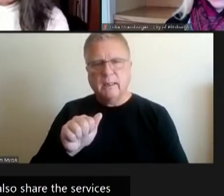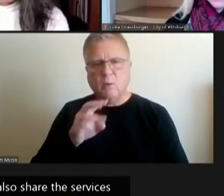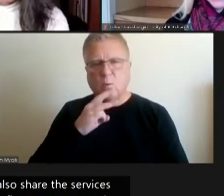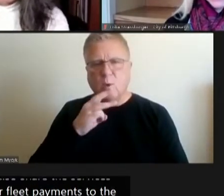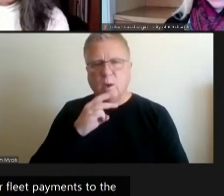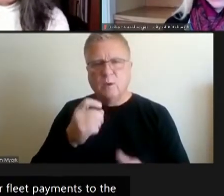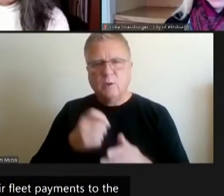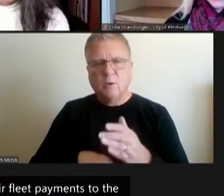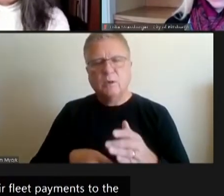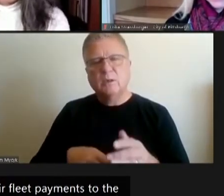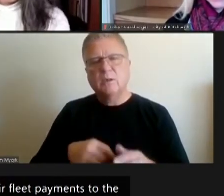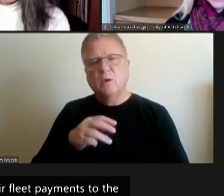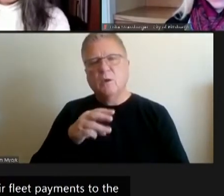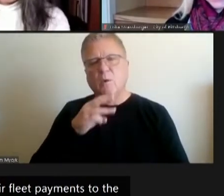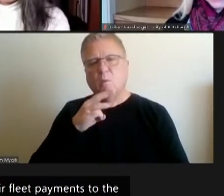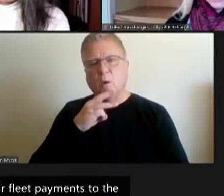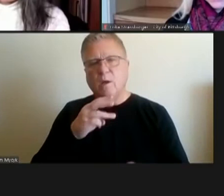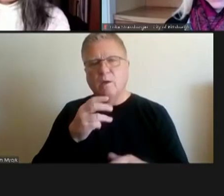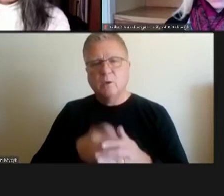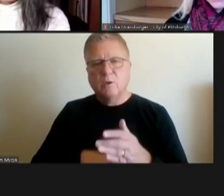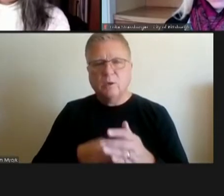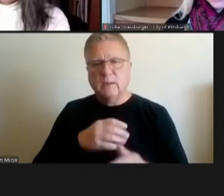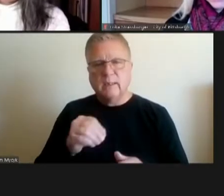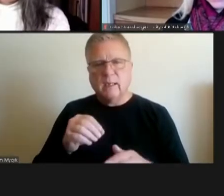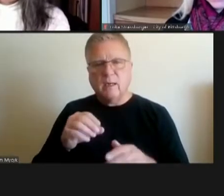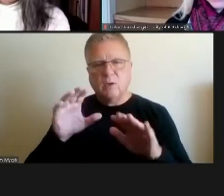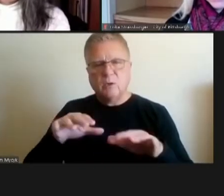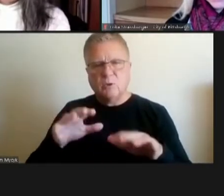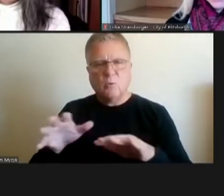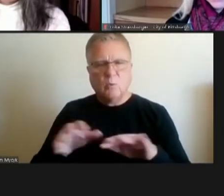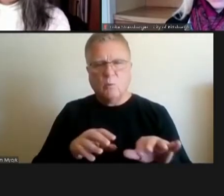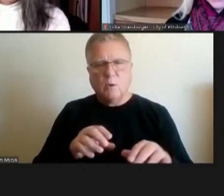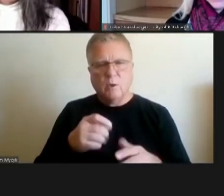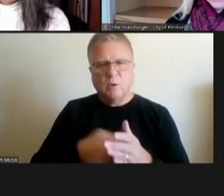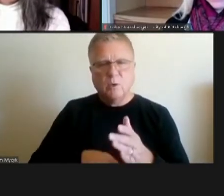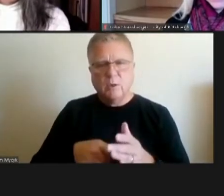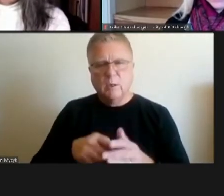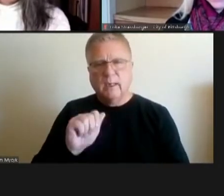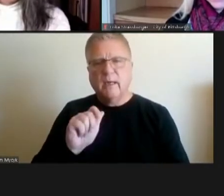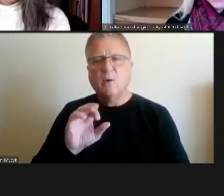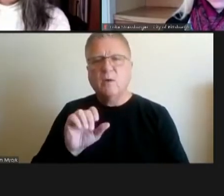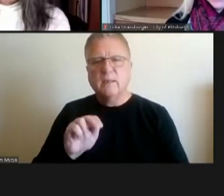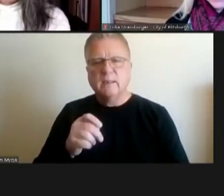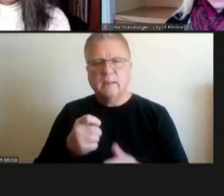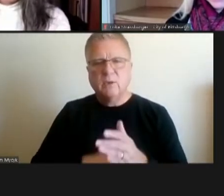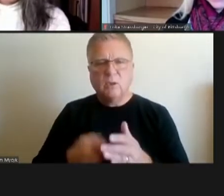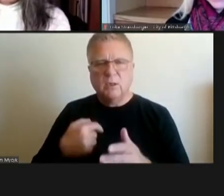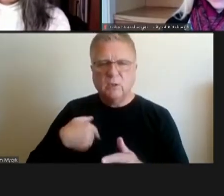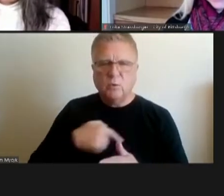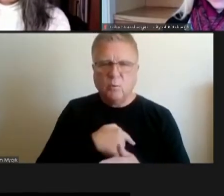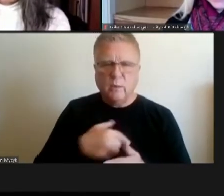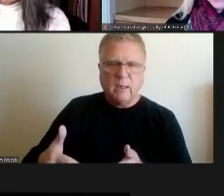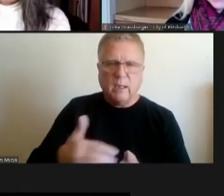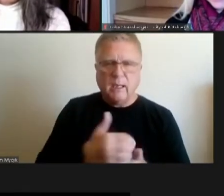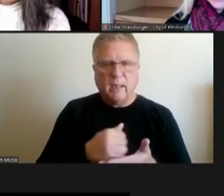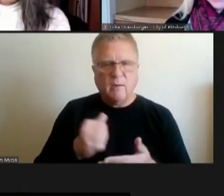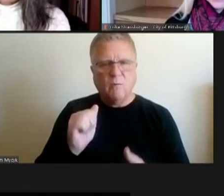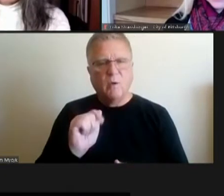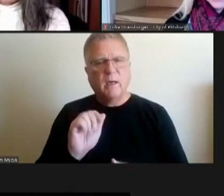wastewater charges, and now stormwater charges. Those ALCOSAN charges that we collect on behalf of